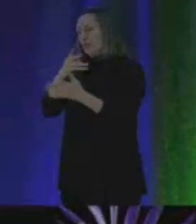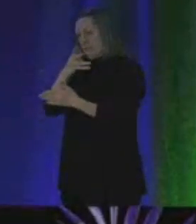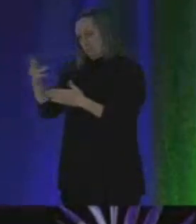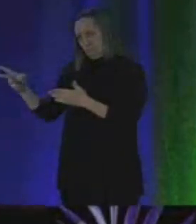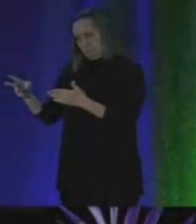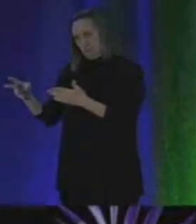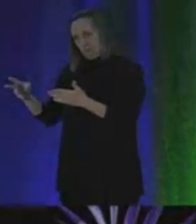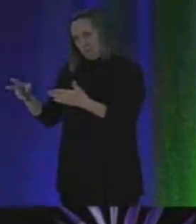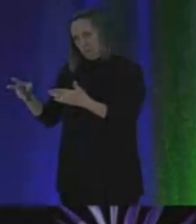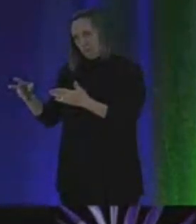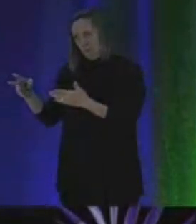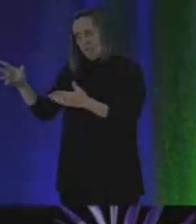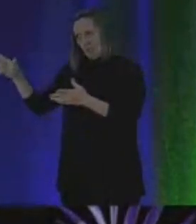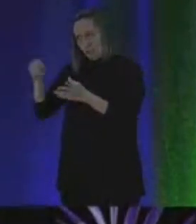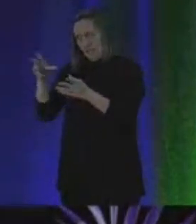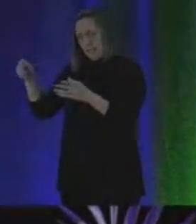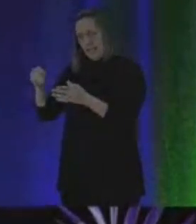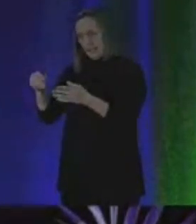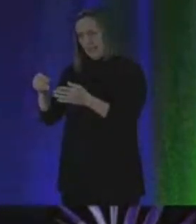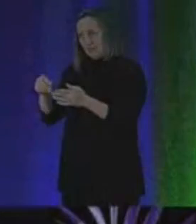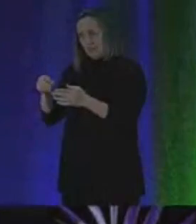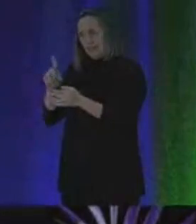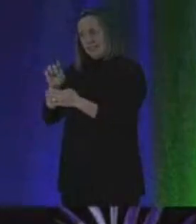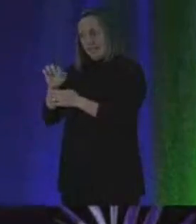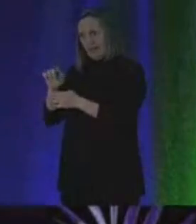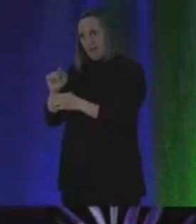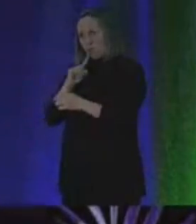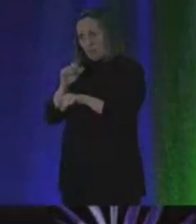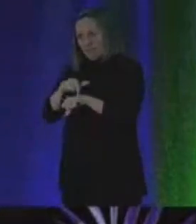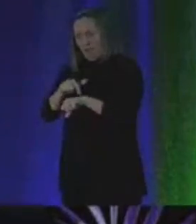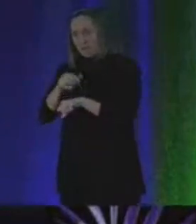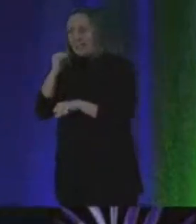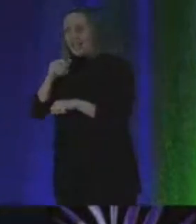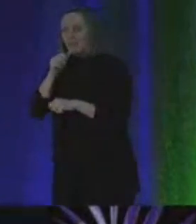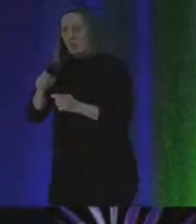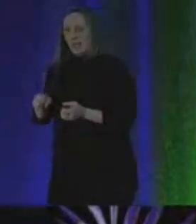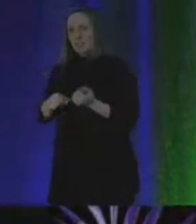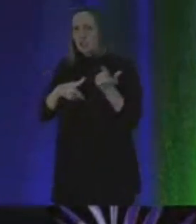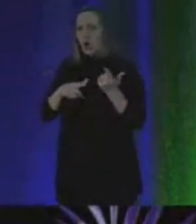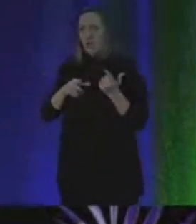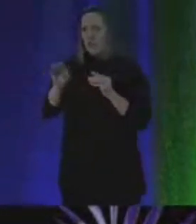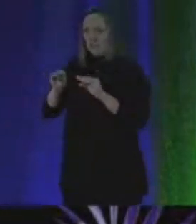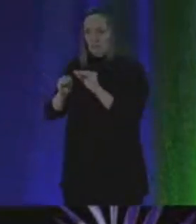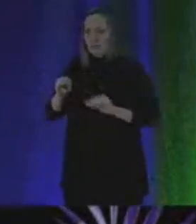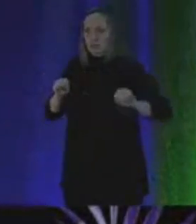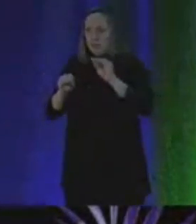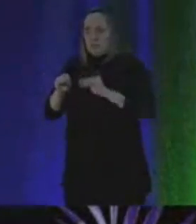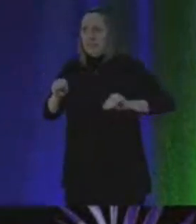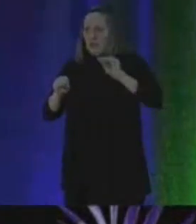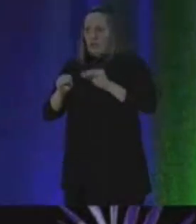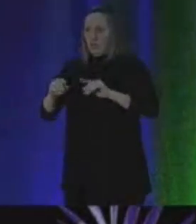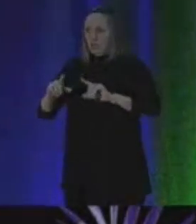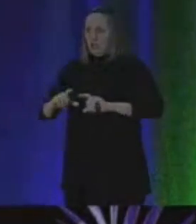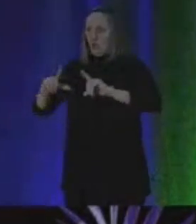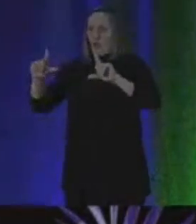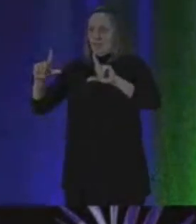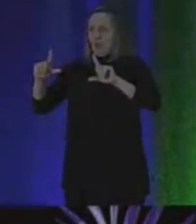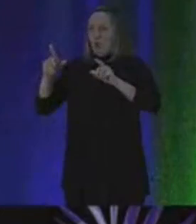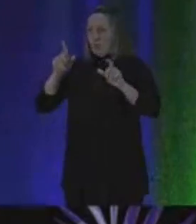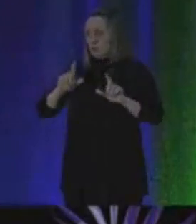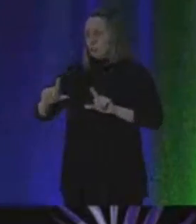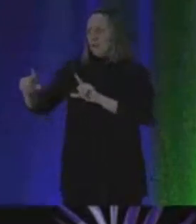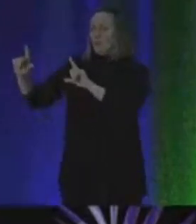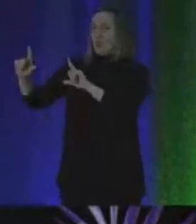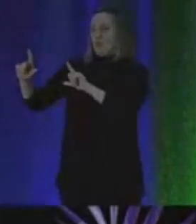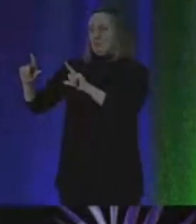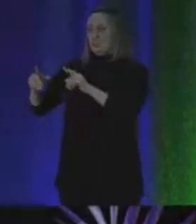you're taking in real time data, right? If you're not discarding that or you know clearing your window when you shift windows or whatever, you're